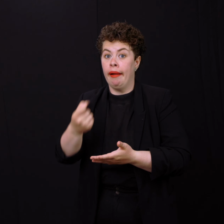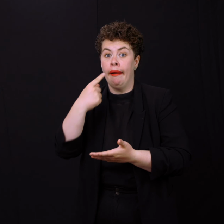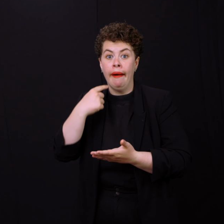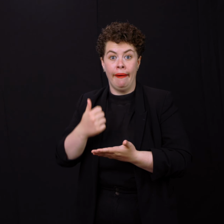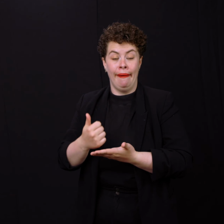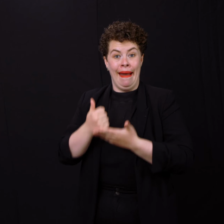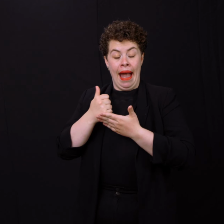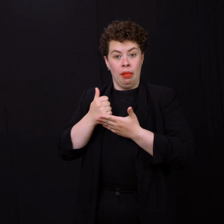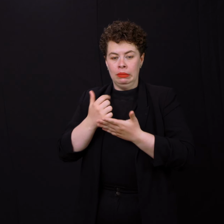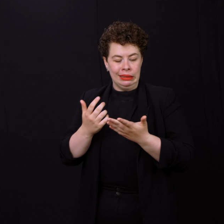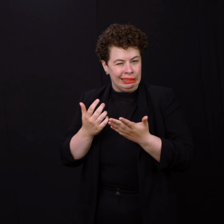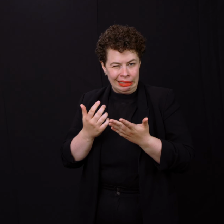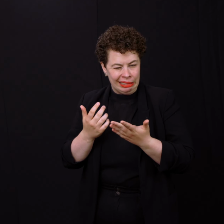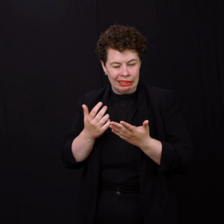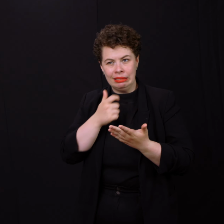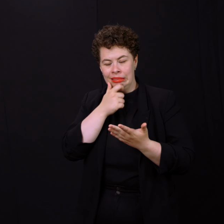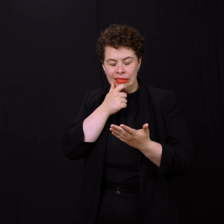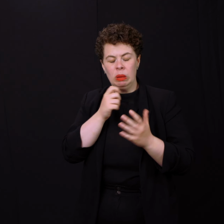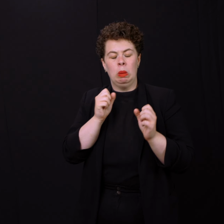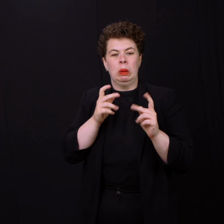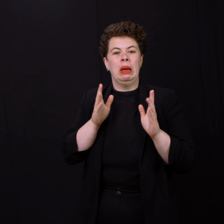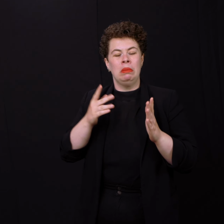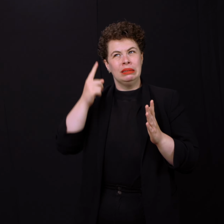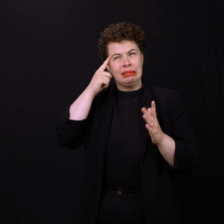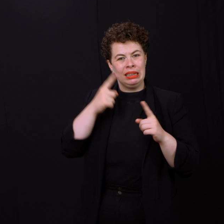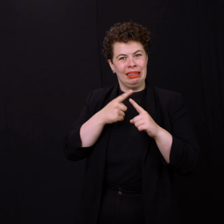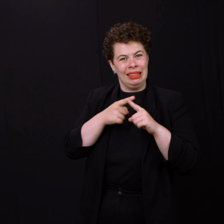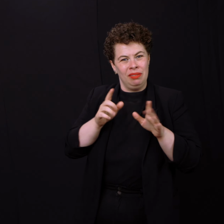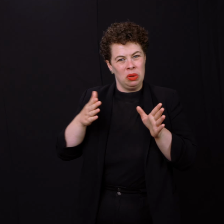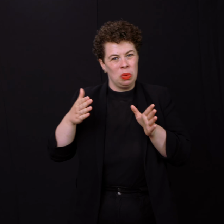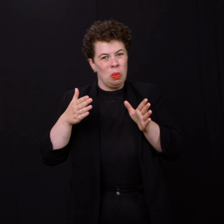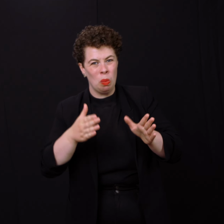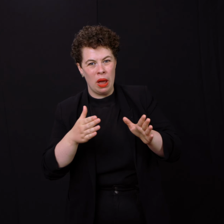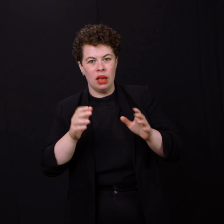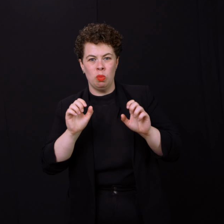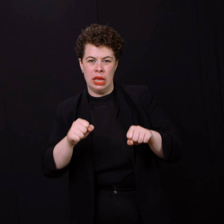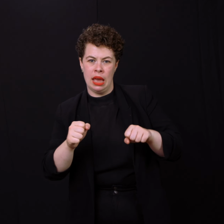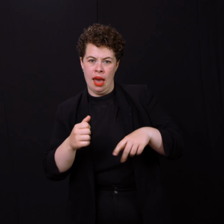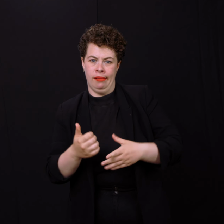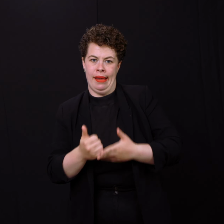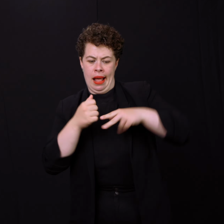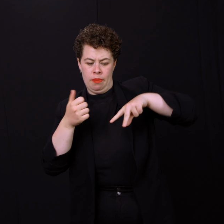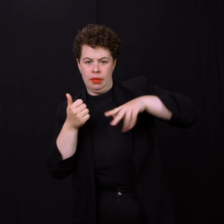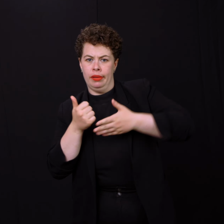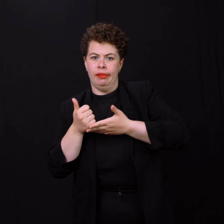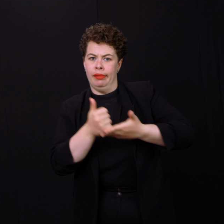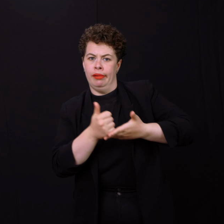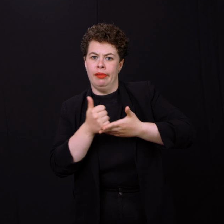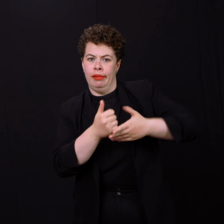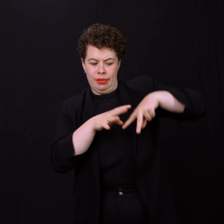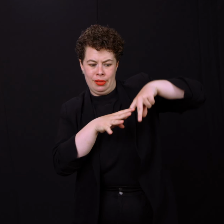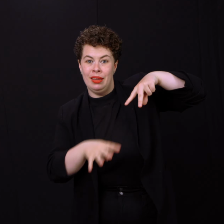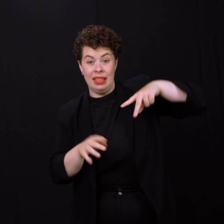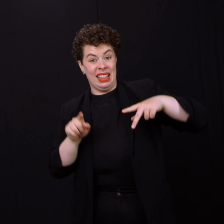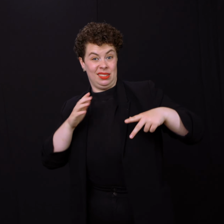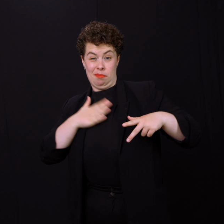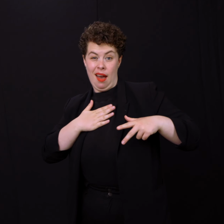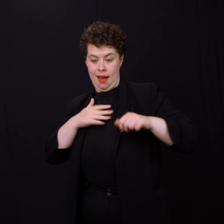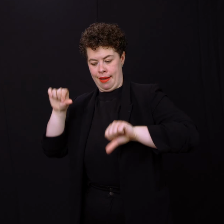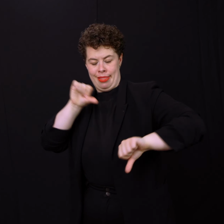think about different approaches for delivering this gene back to the retina. And that's what my group's doing. We